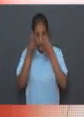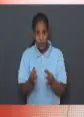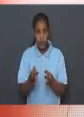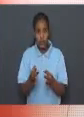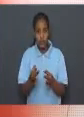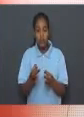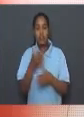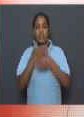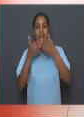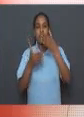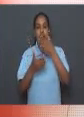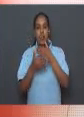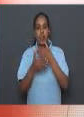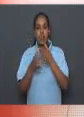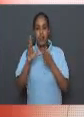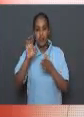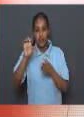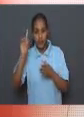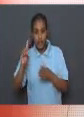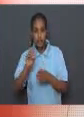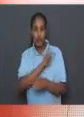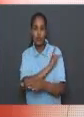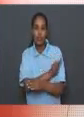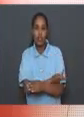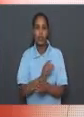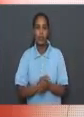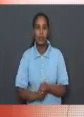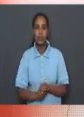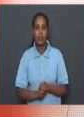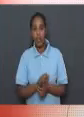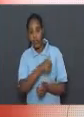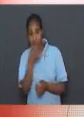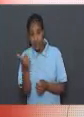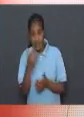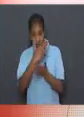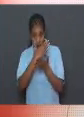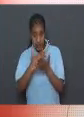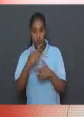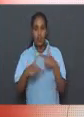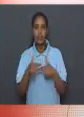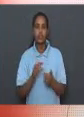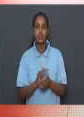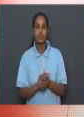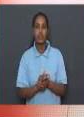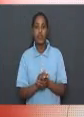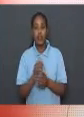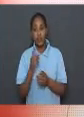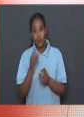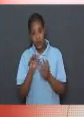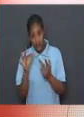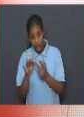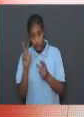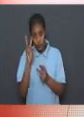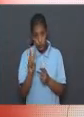the standard reduction potentials of the other half reactions relative